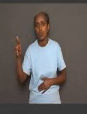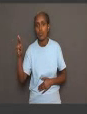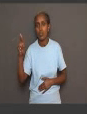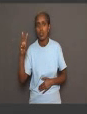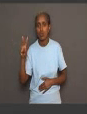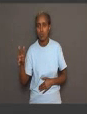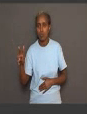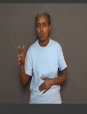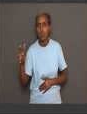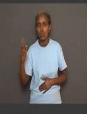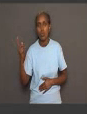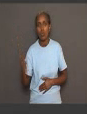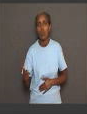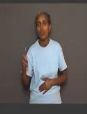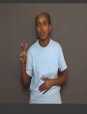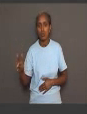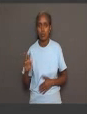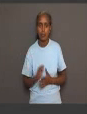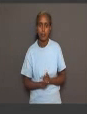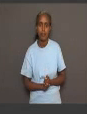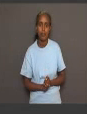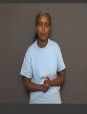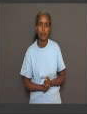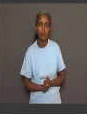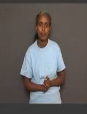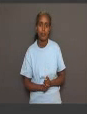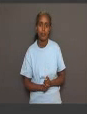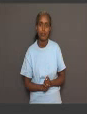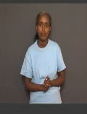of 2 over 2.